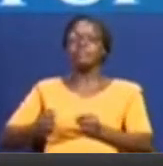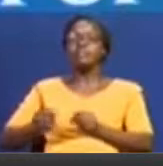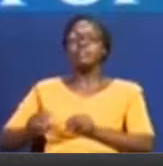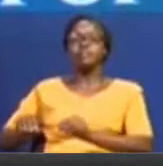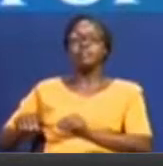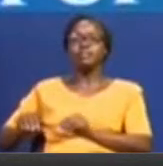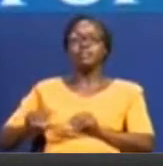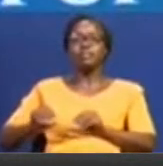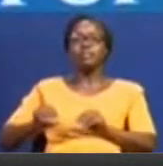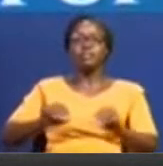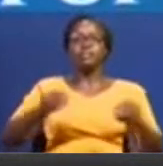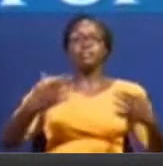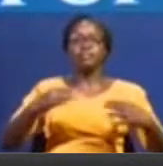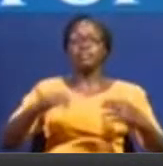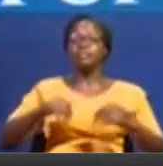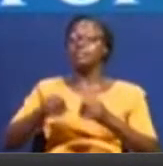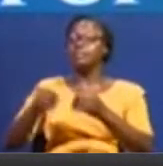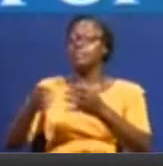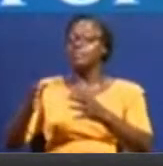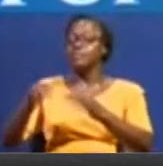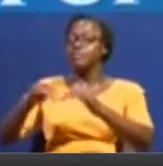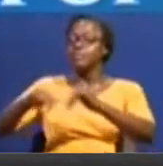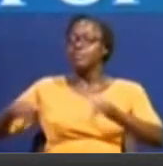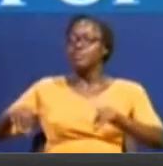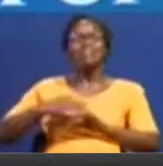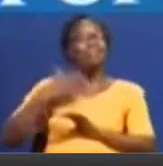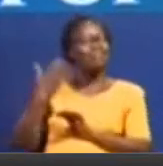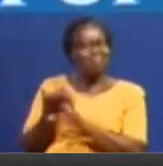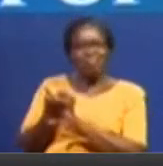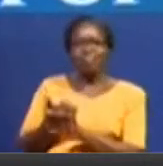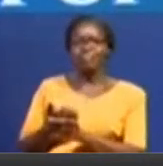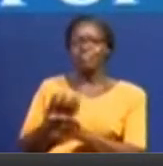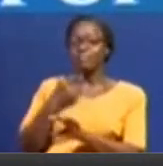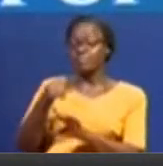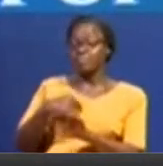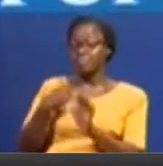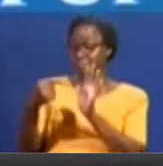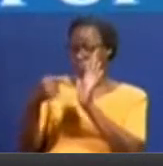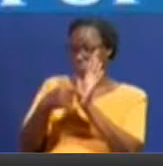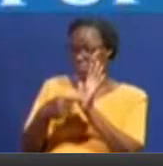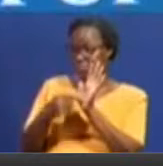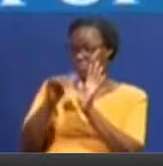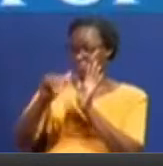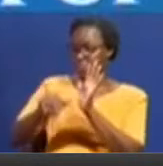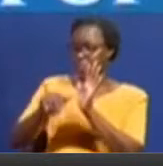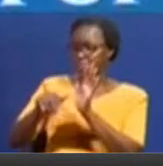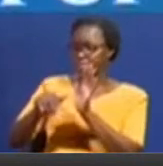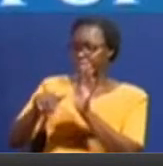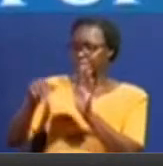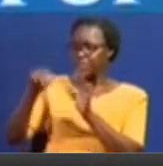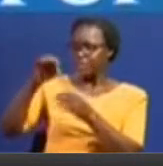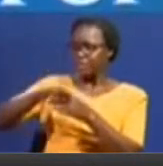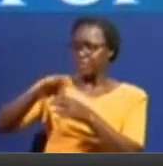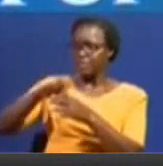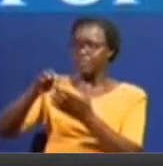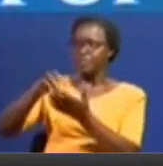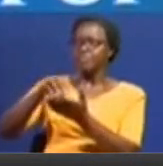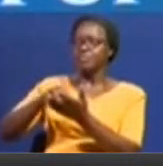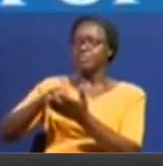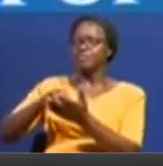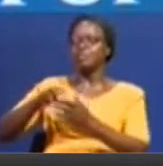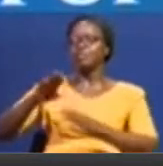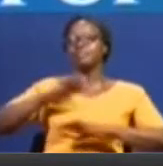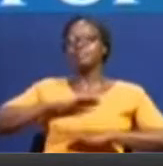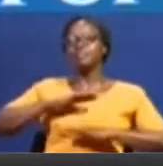moving the people just to give her space is so hard. So my point is that the polling stations themselves do not have